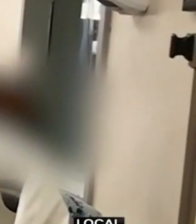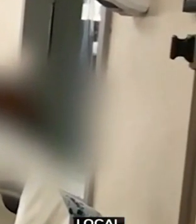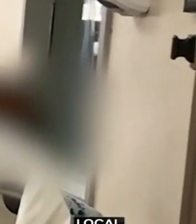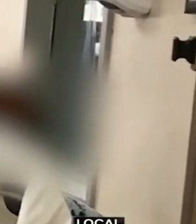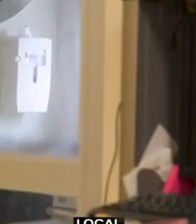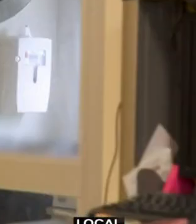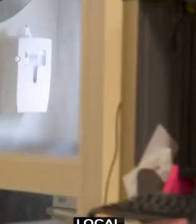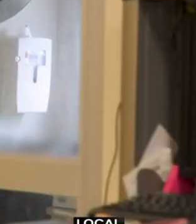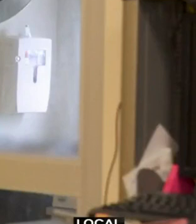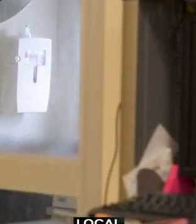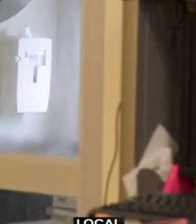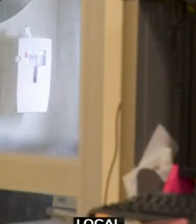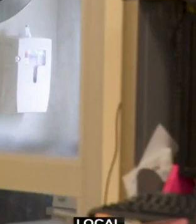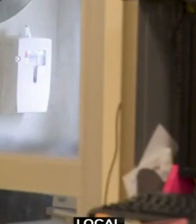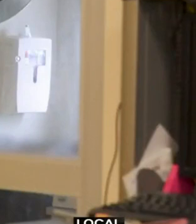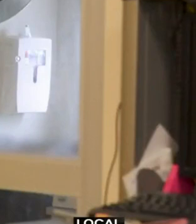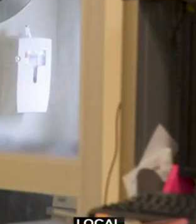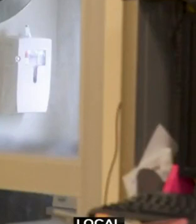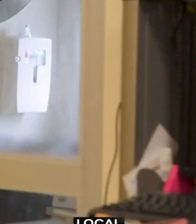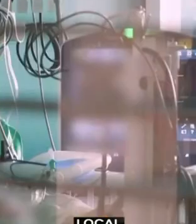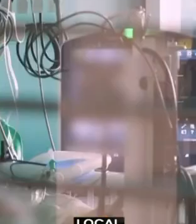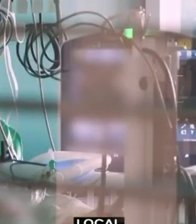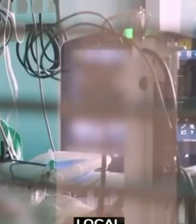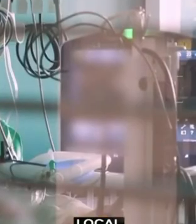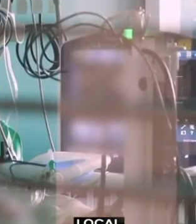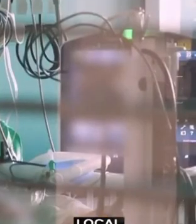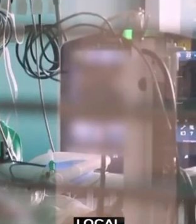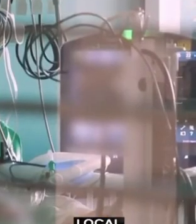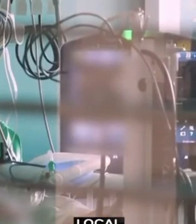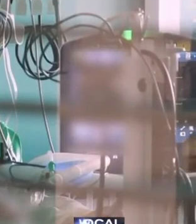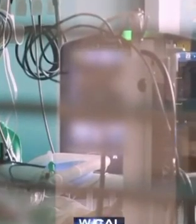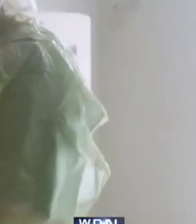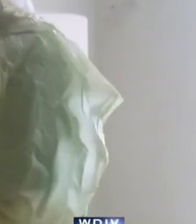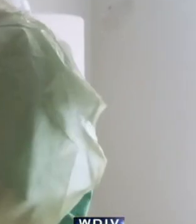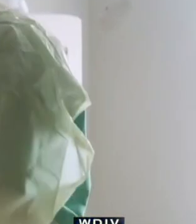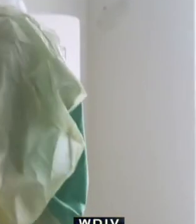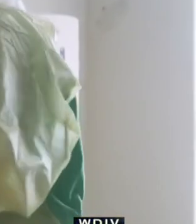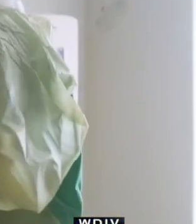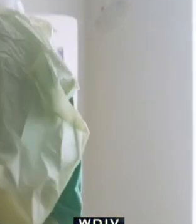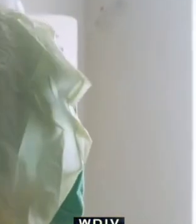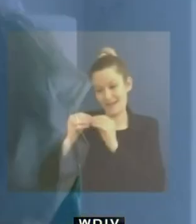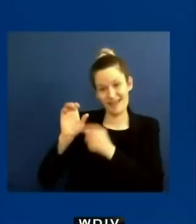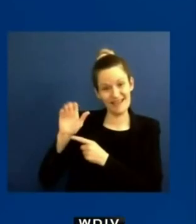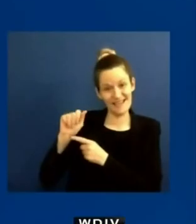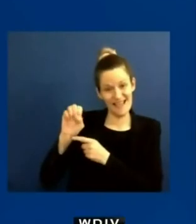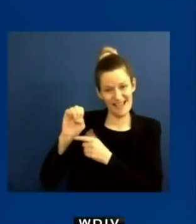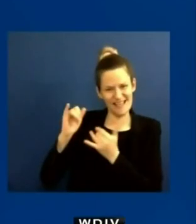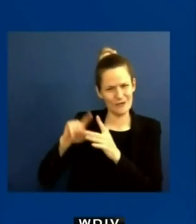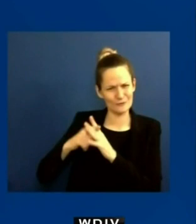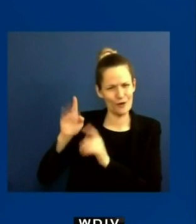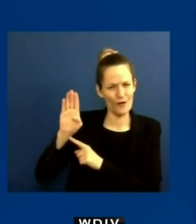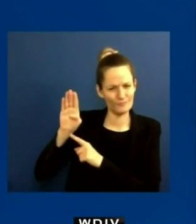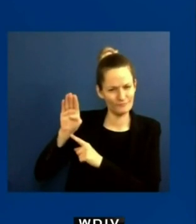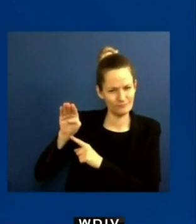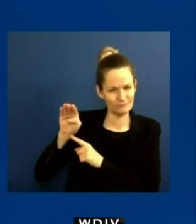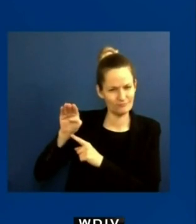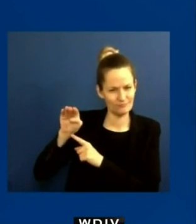places hit first by the latest surge, Dr. Rochelle Walensky warned Omicron isn't over yet. We still are